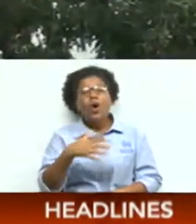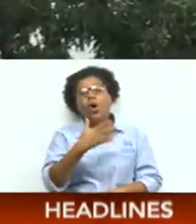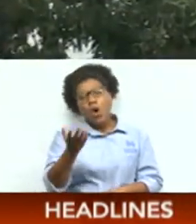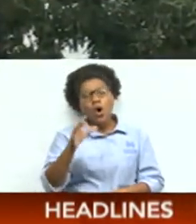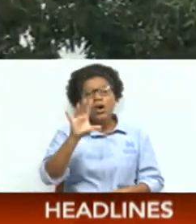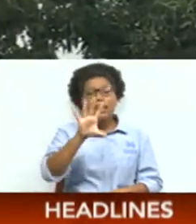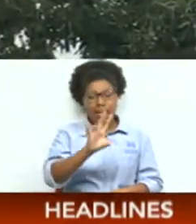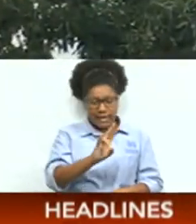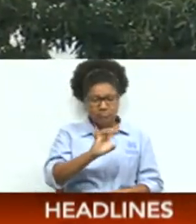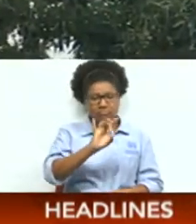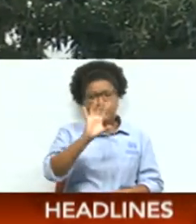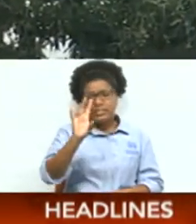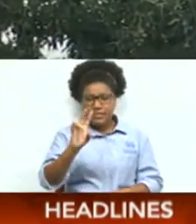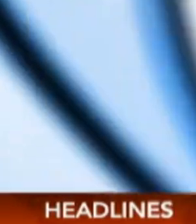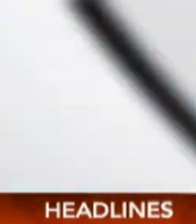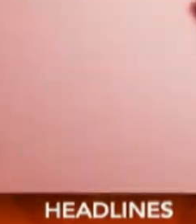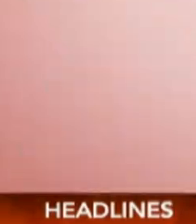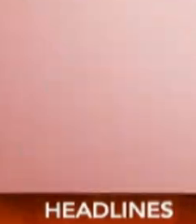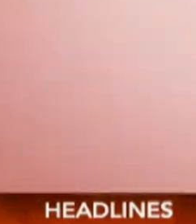-7-4-2.